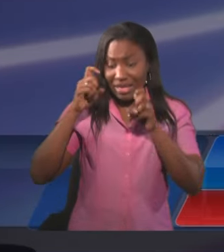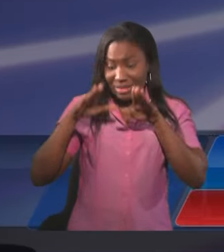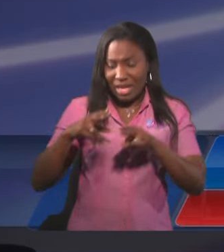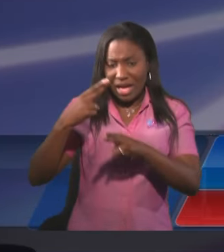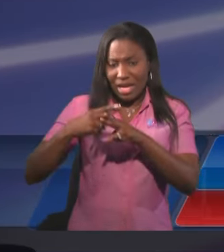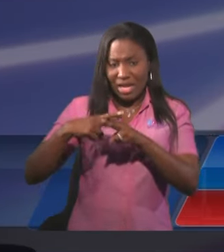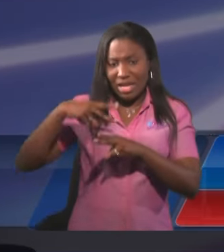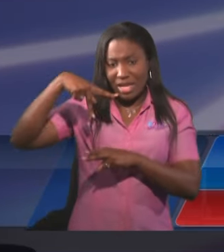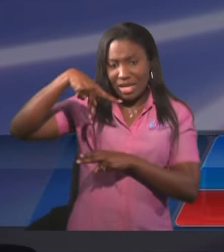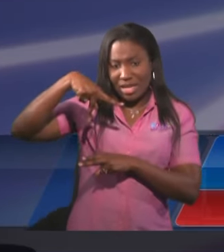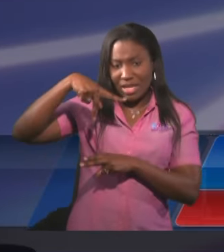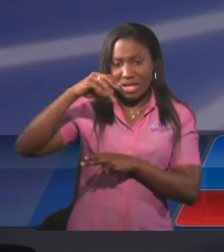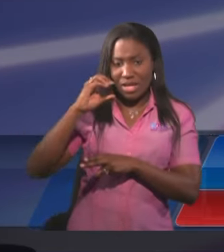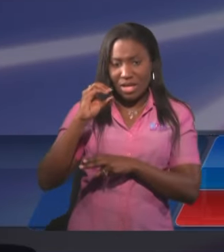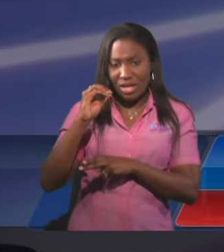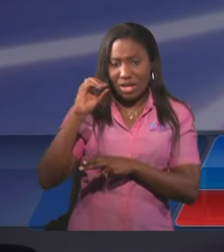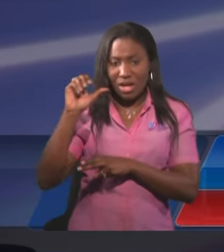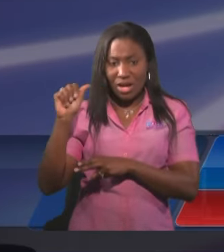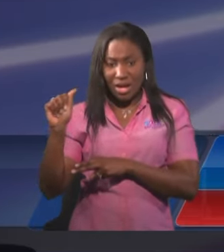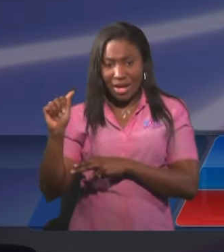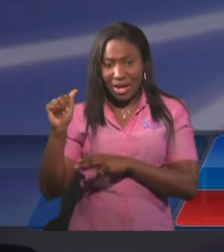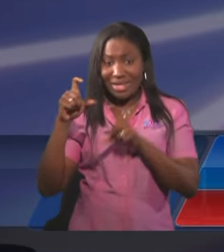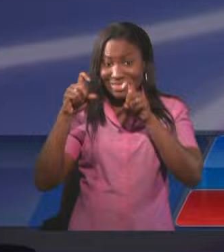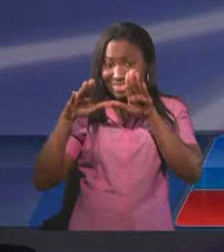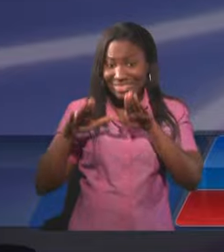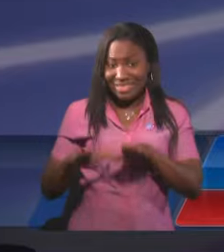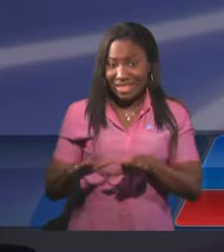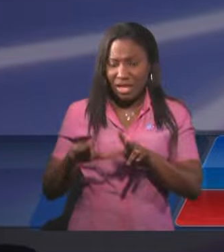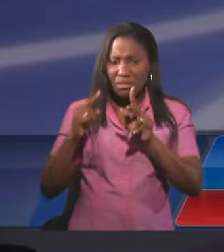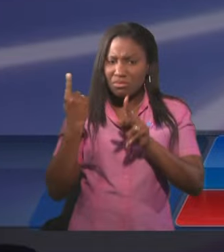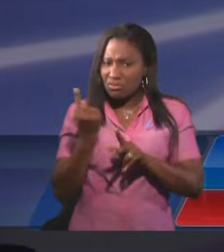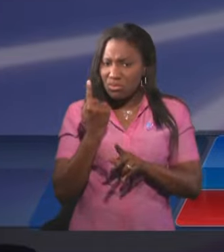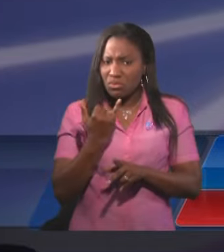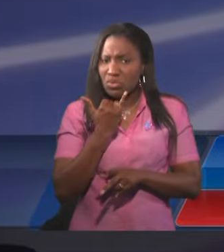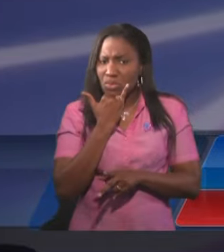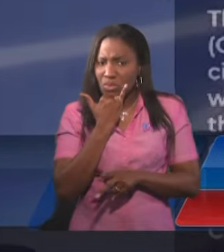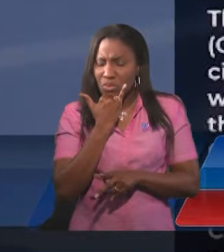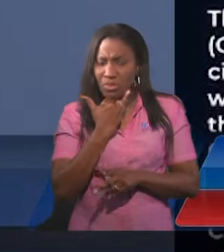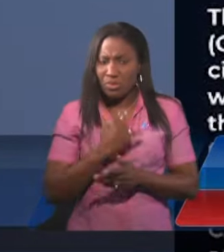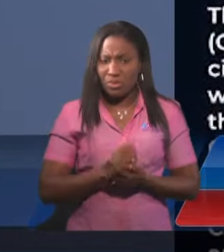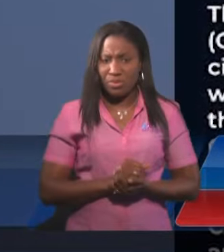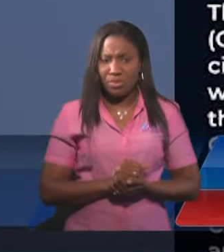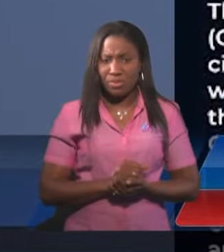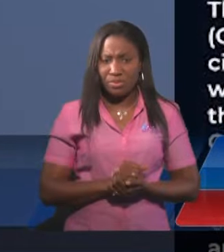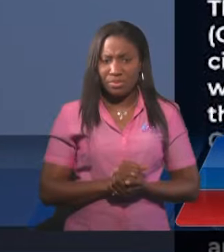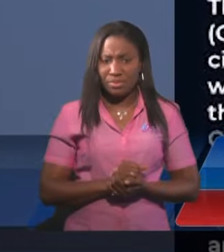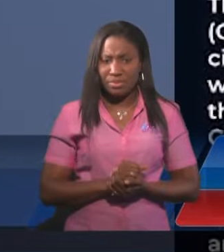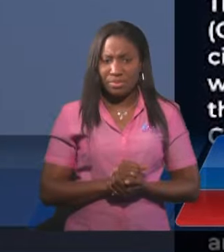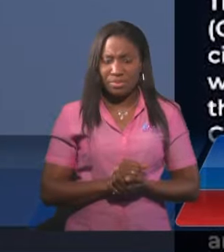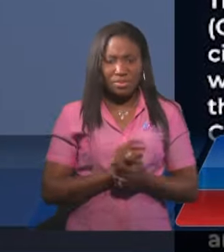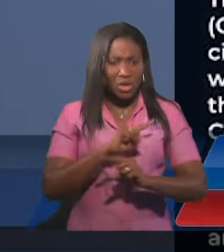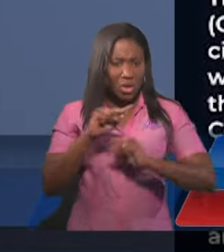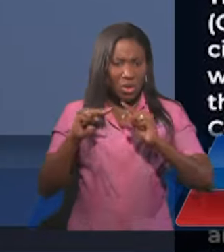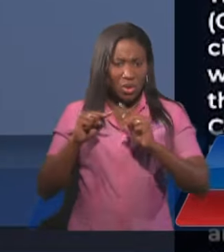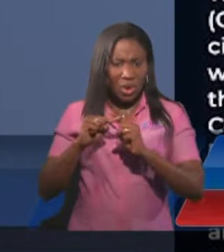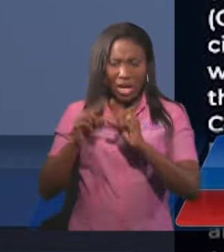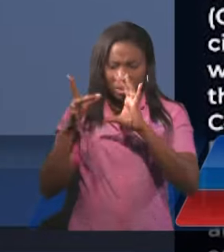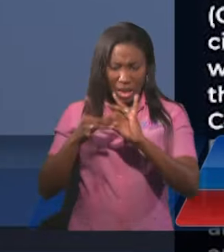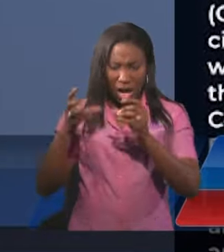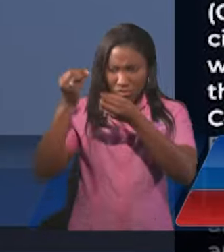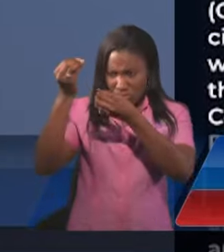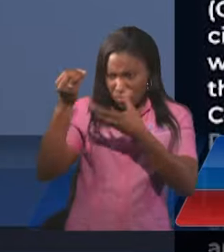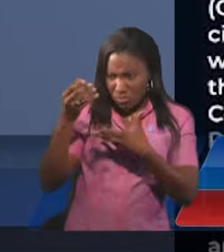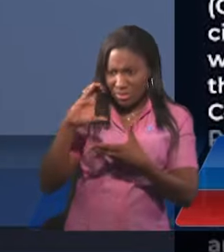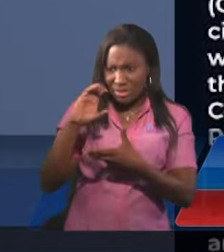Secondary Education Certificate, CSEC, Principles of Accounts Paper 2 at specific centers. Via a media release, CXC